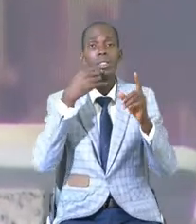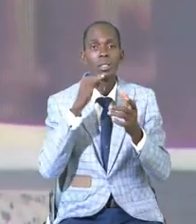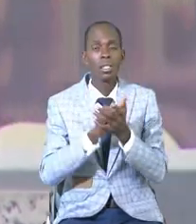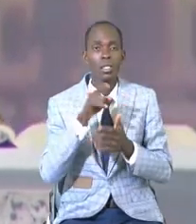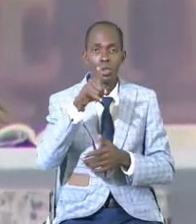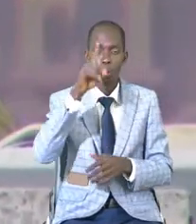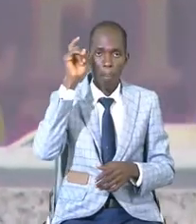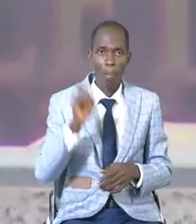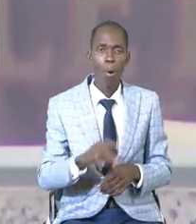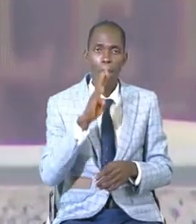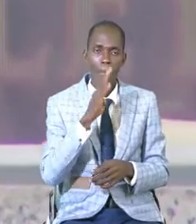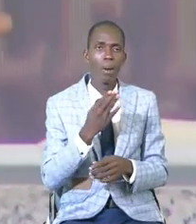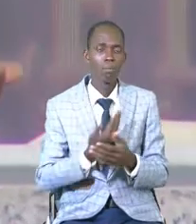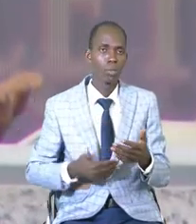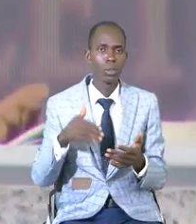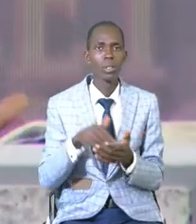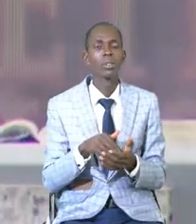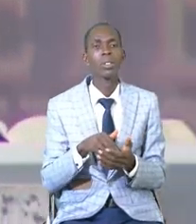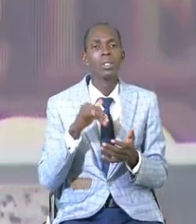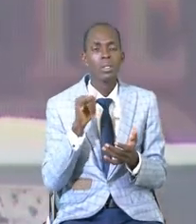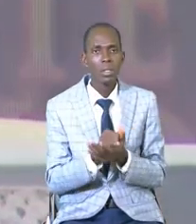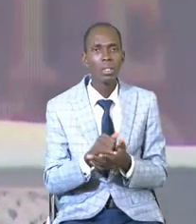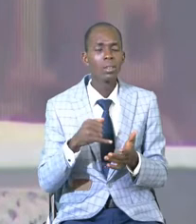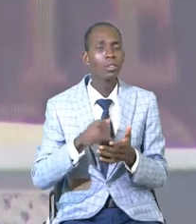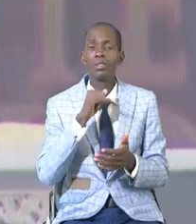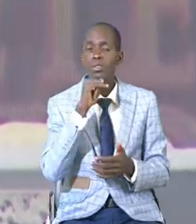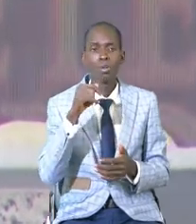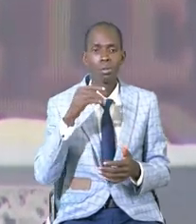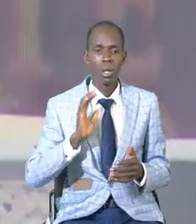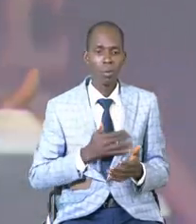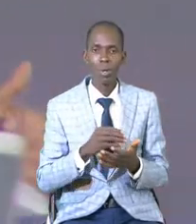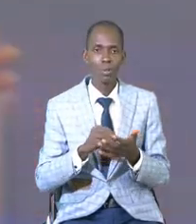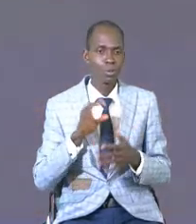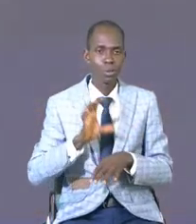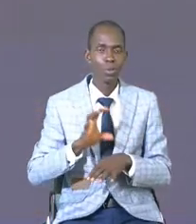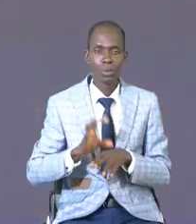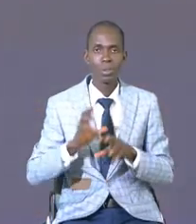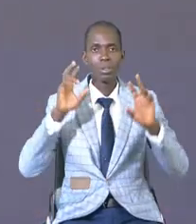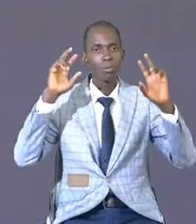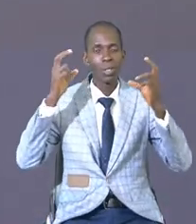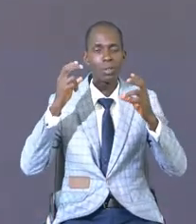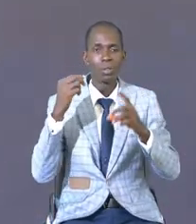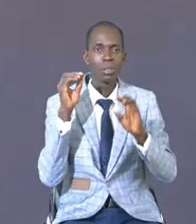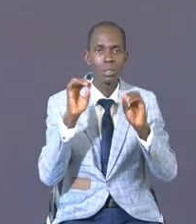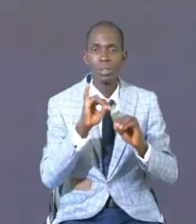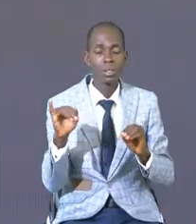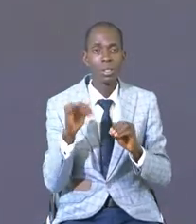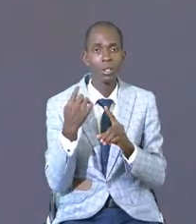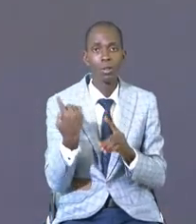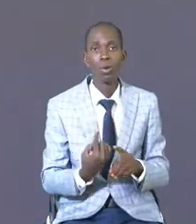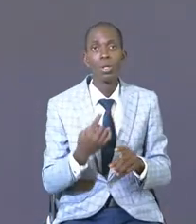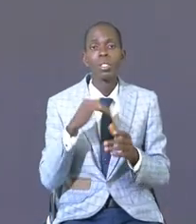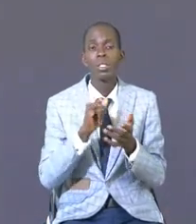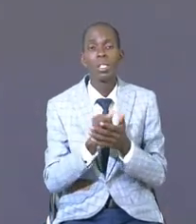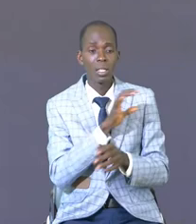again. That's not a sure. That's not deep life. That's not a gospel church. This is Christ himself, the upholder